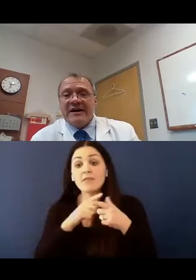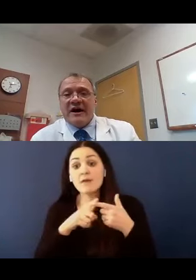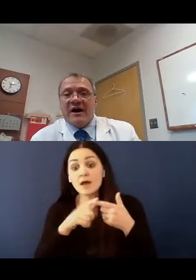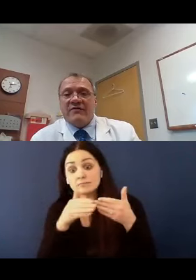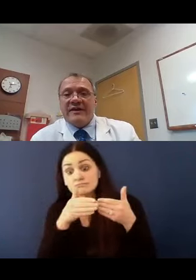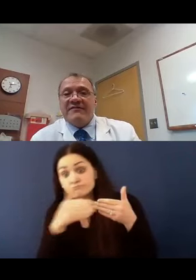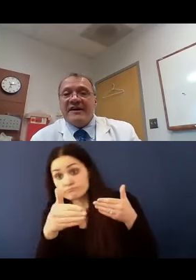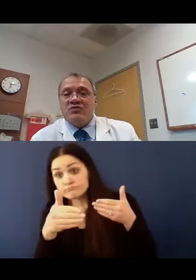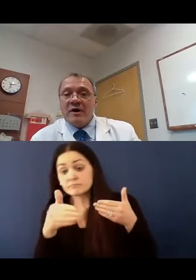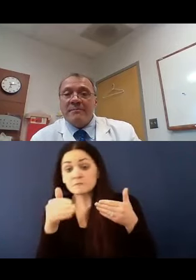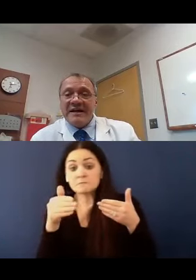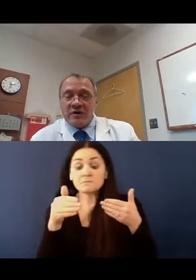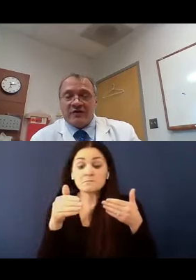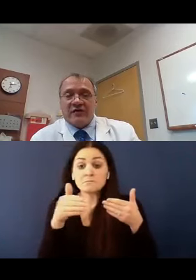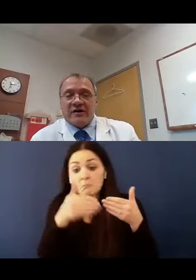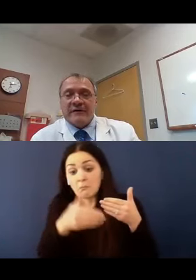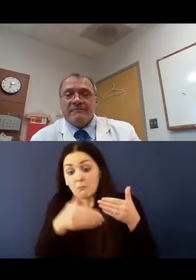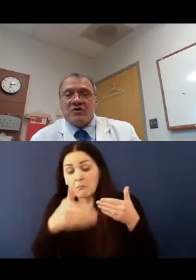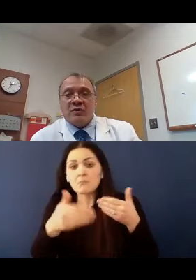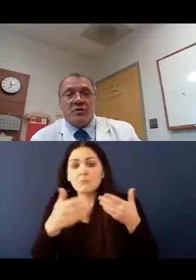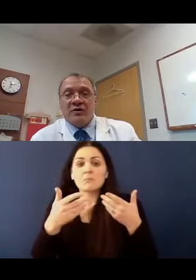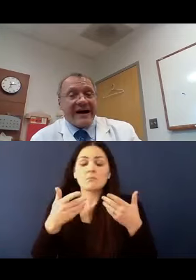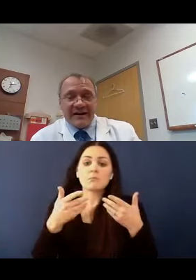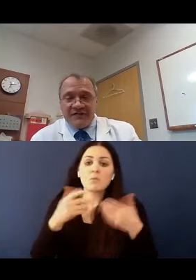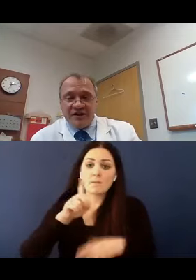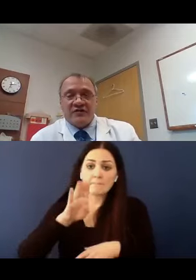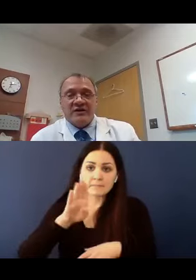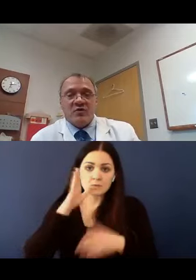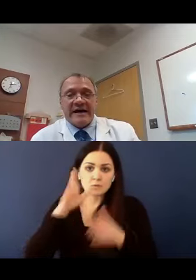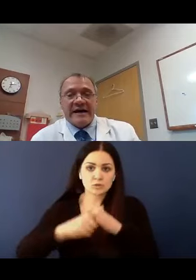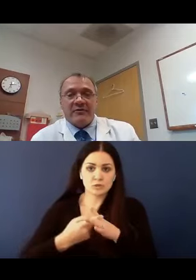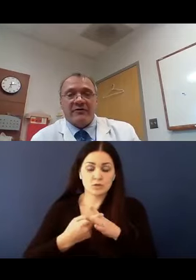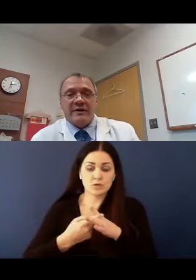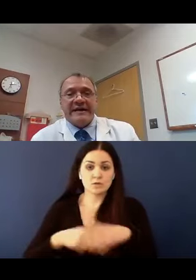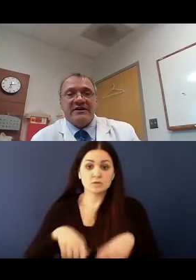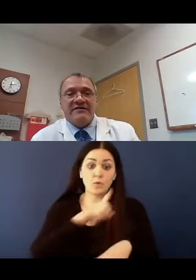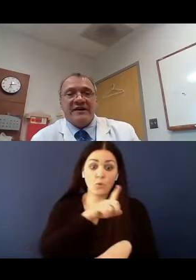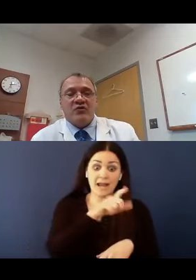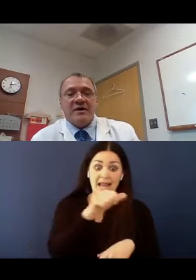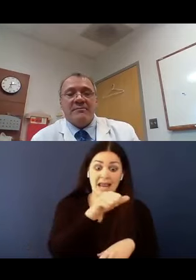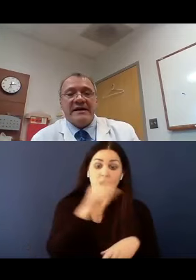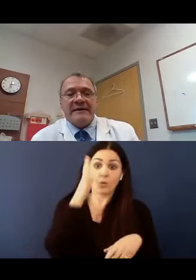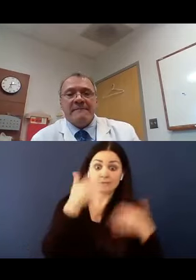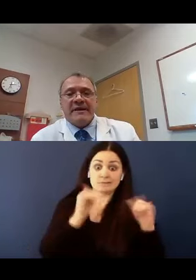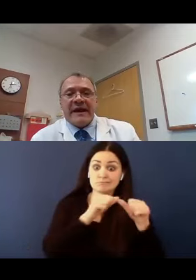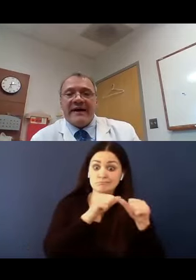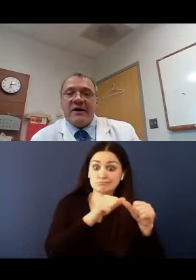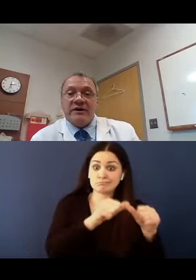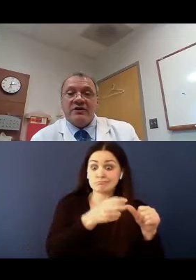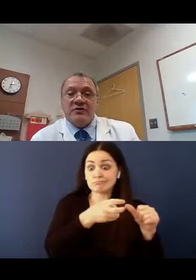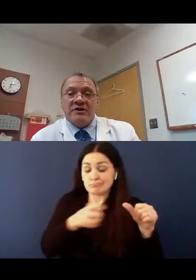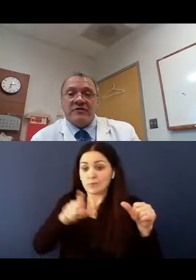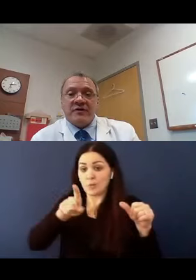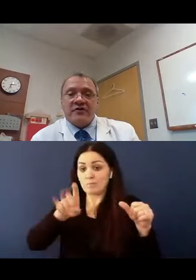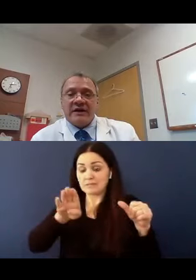that, then phase 1B will start. So we will not have finished phase 1A before we get into phase 1B, and that